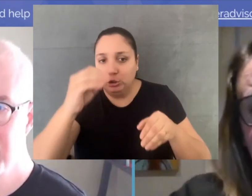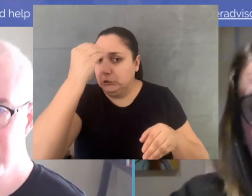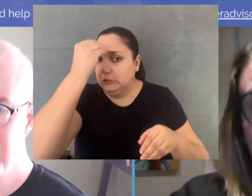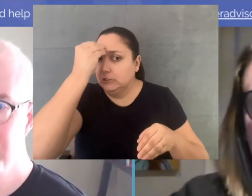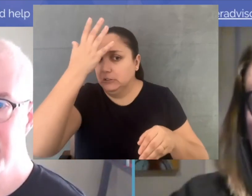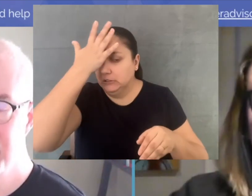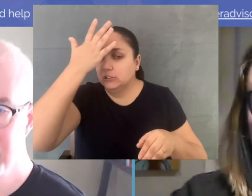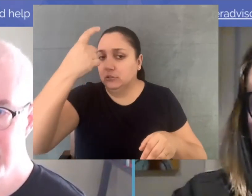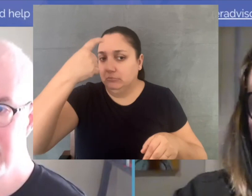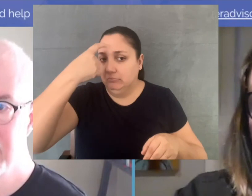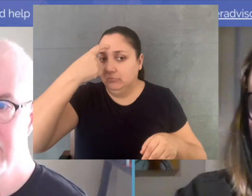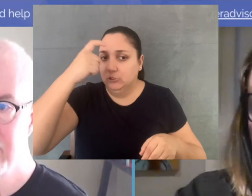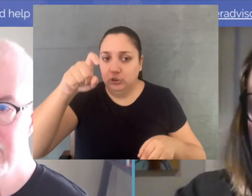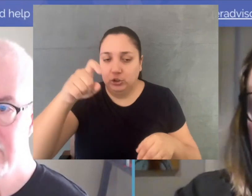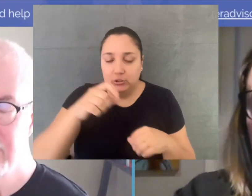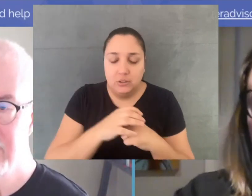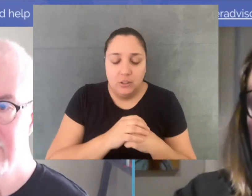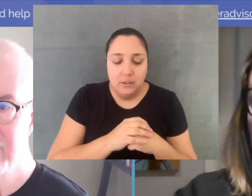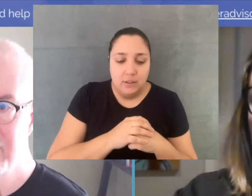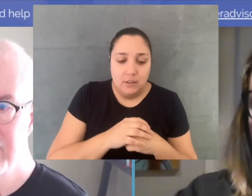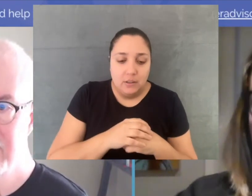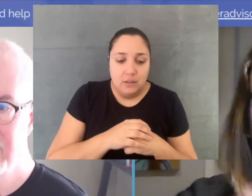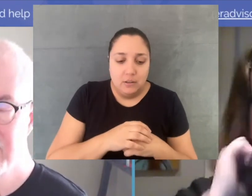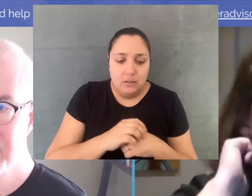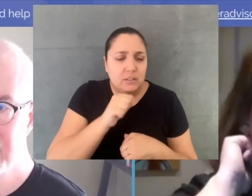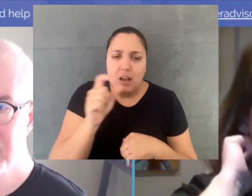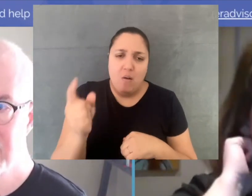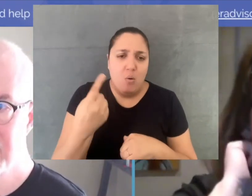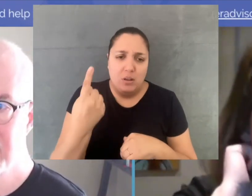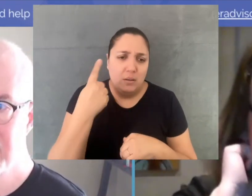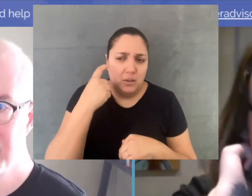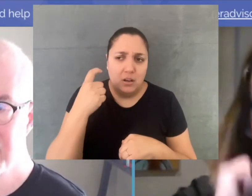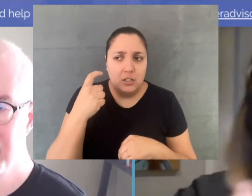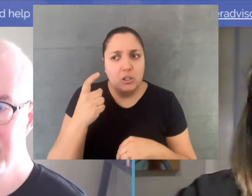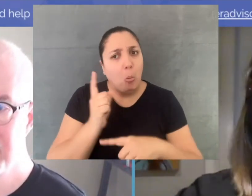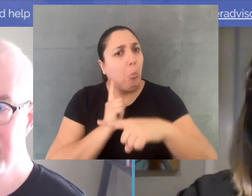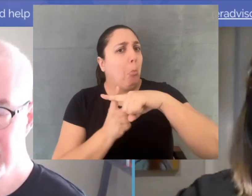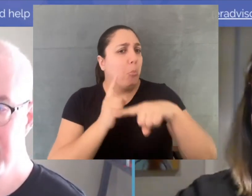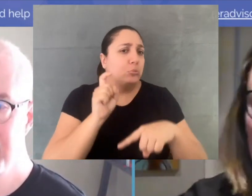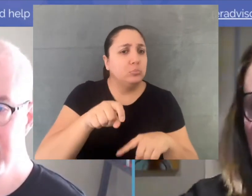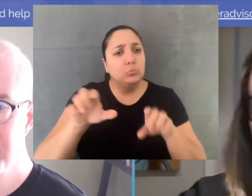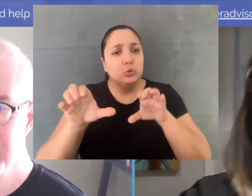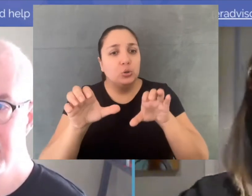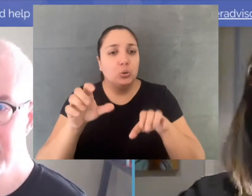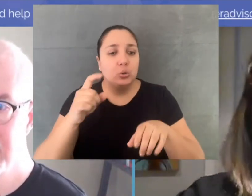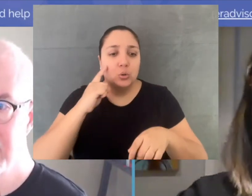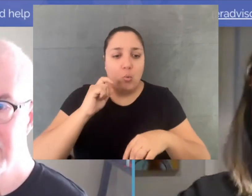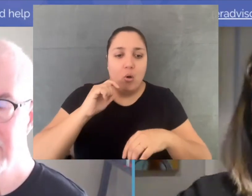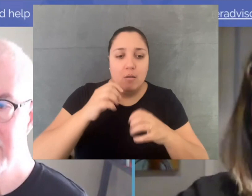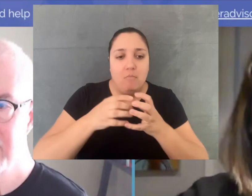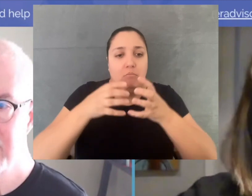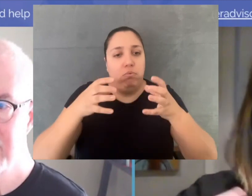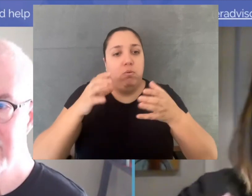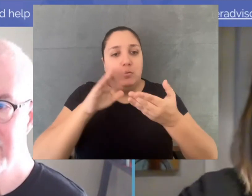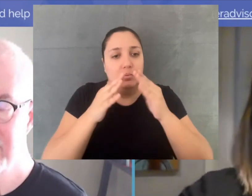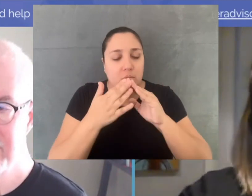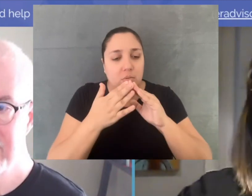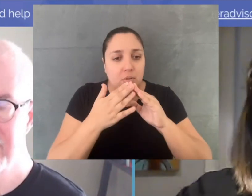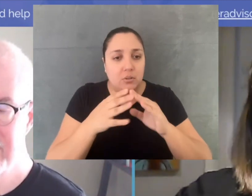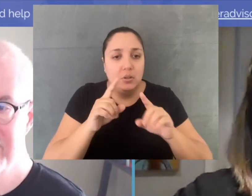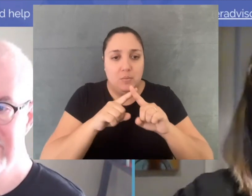forefront of our minds. And it's not only because it's a good thing to do or because you build communities. I mean, that's the